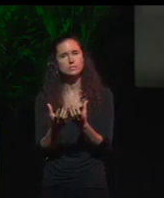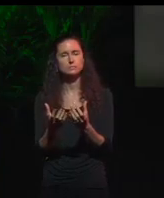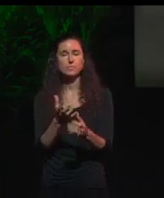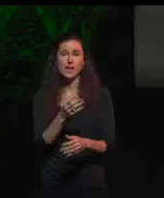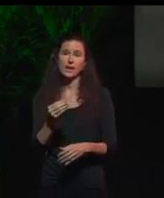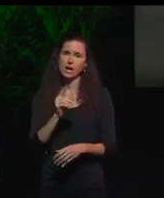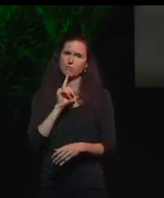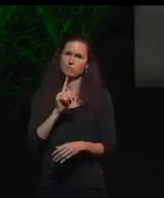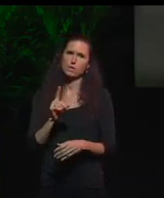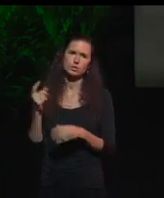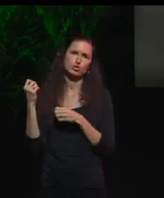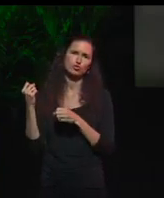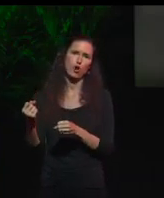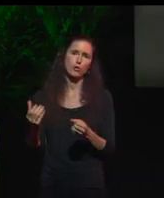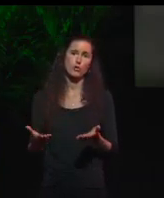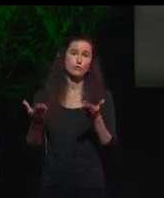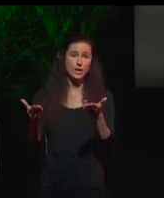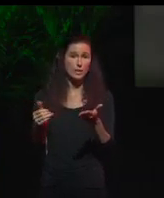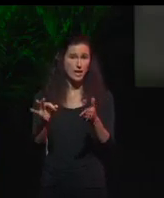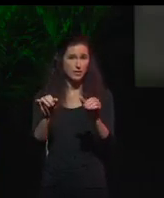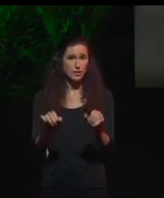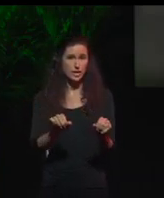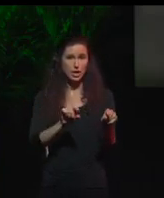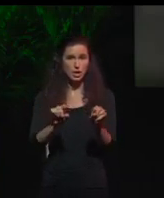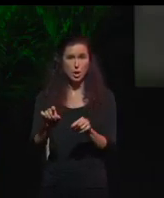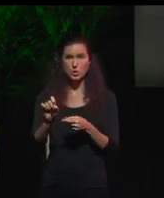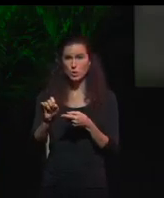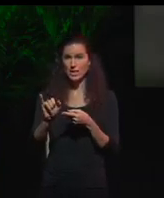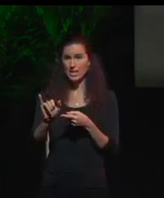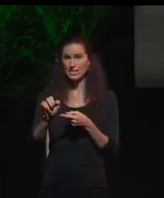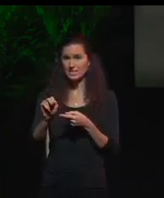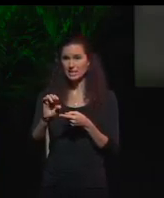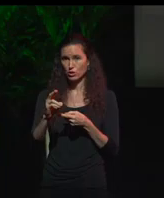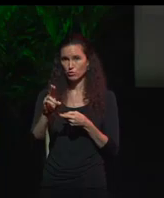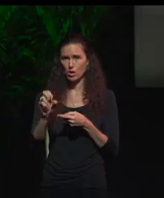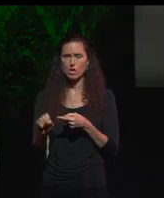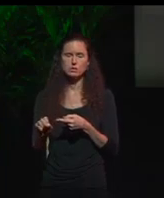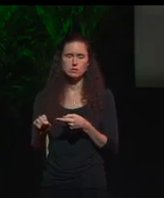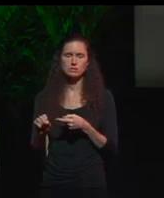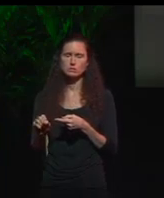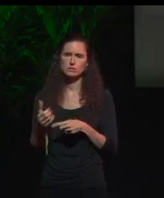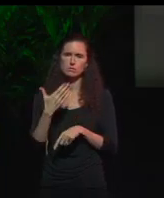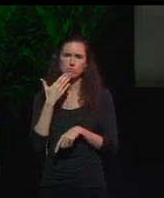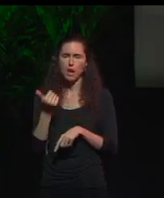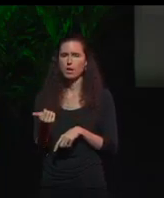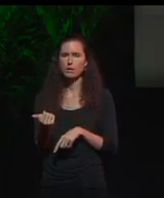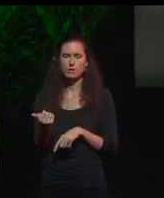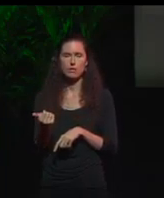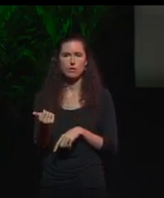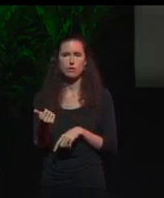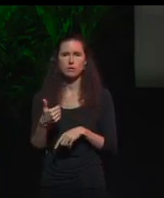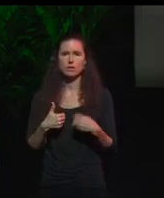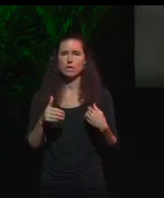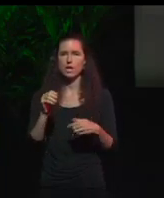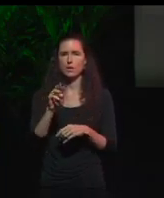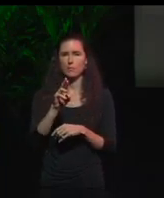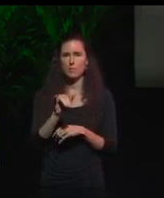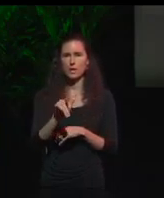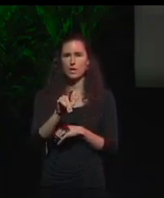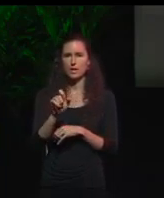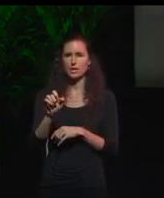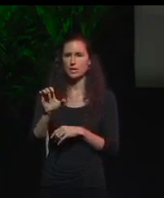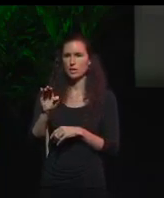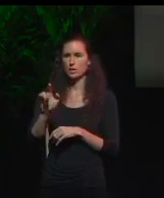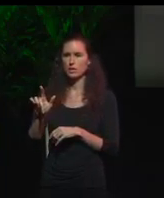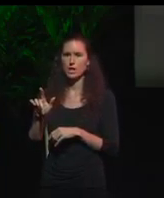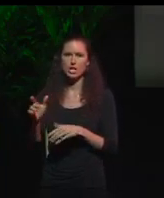I highly recommend if you can make it to the synchronous ones, come to those because you've got Mary Lee Knill sharing exactly what